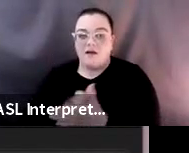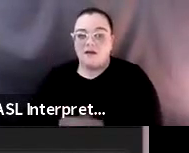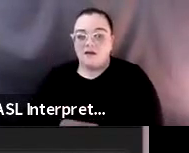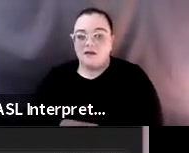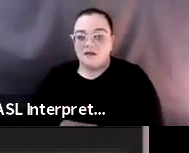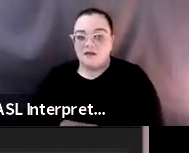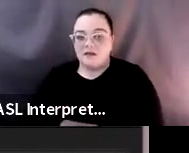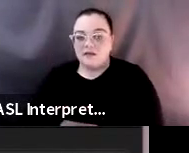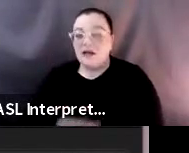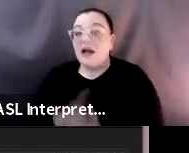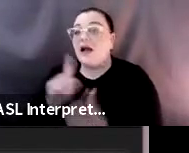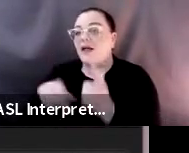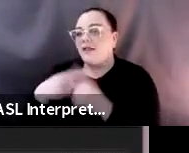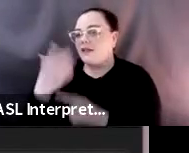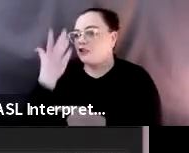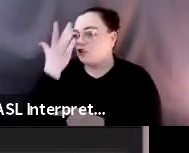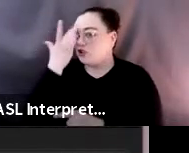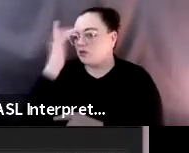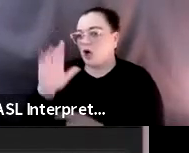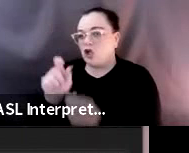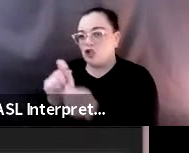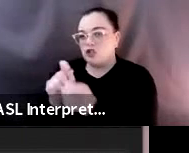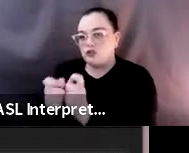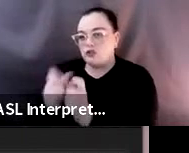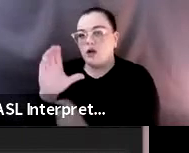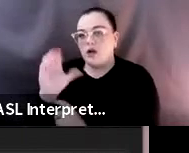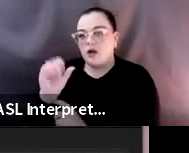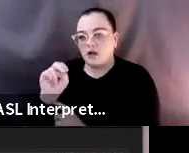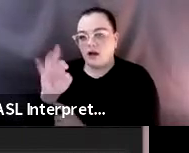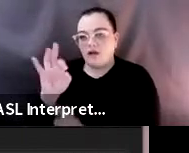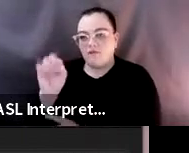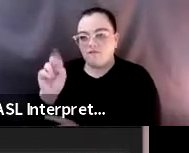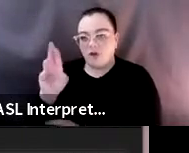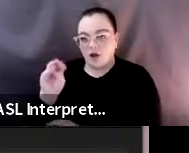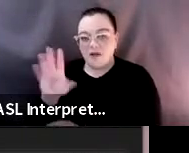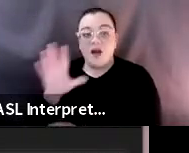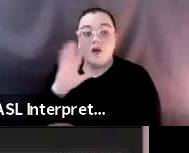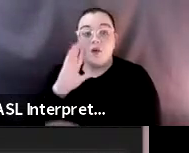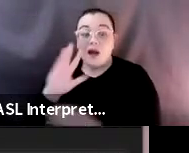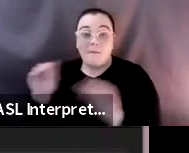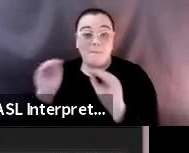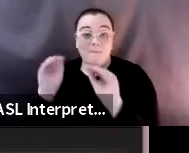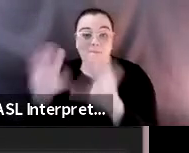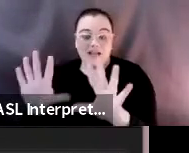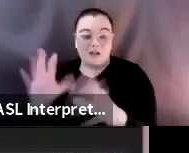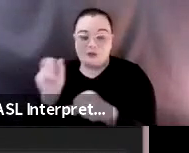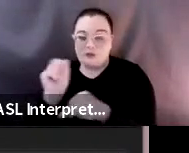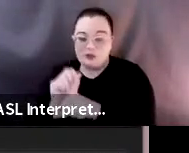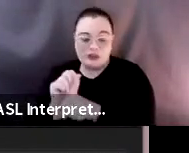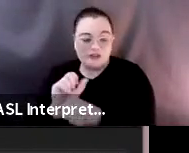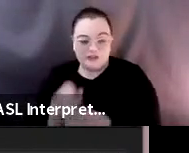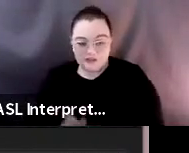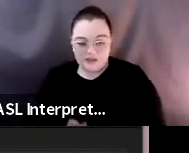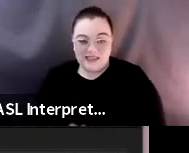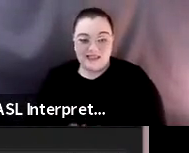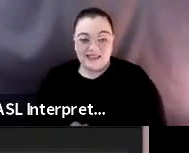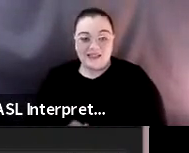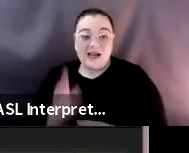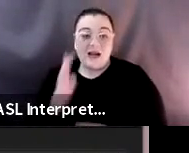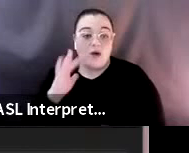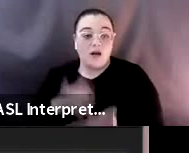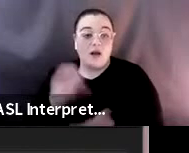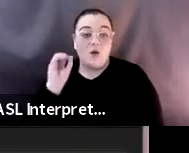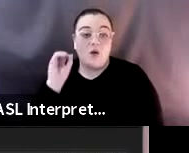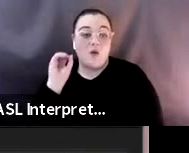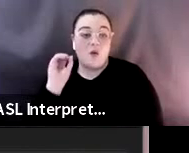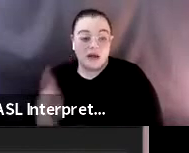this Smart Conform is where the magic happens. I'm going to check that box, and Final Cut's going to do all of the magic for me. So I'm going to hit OK. It's